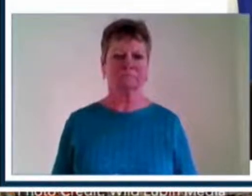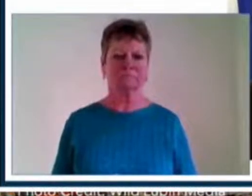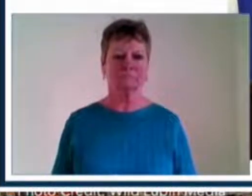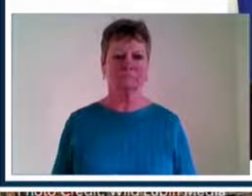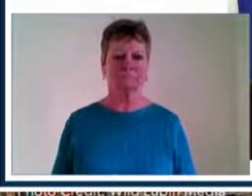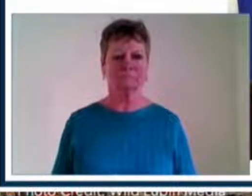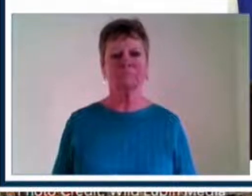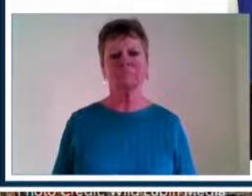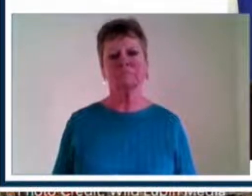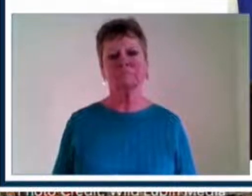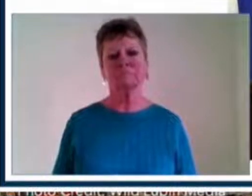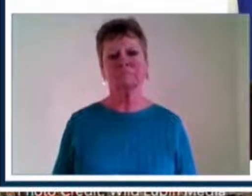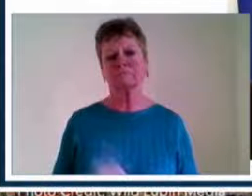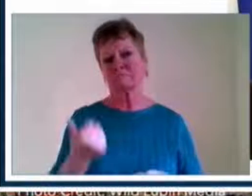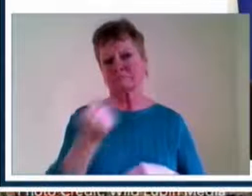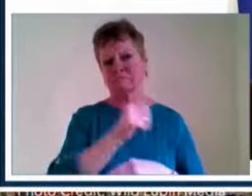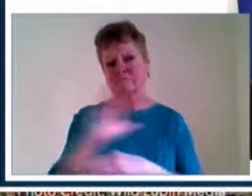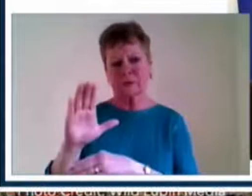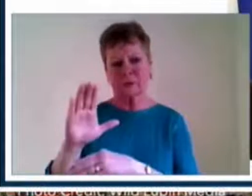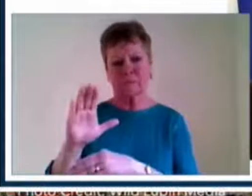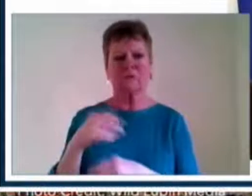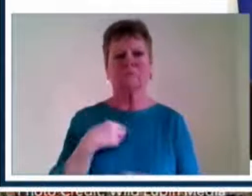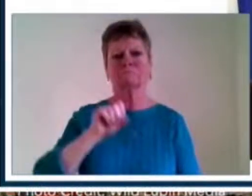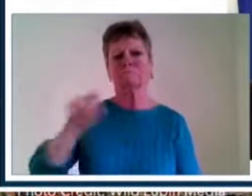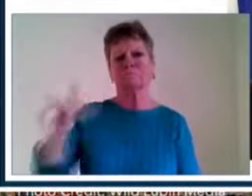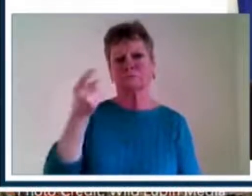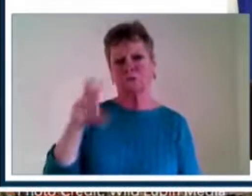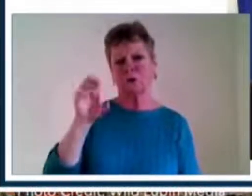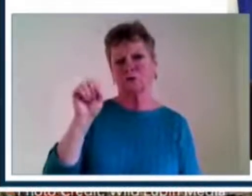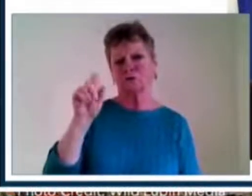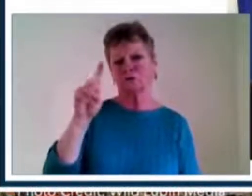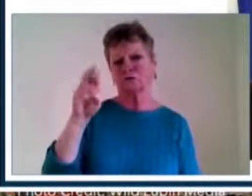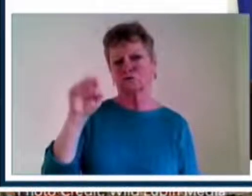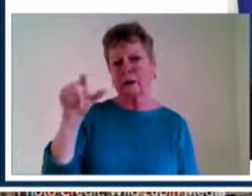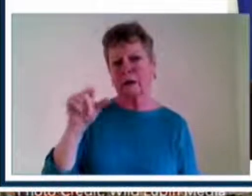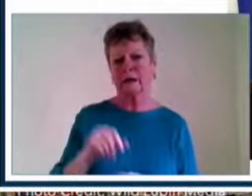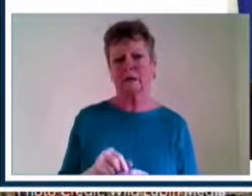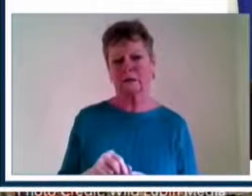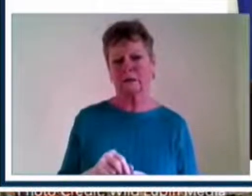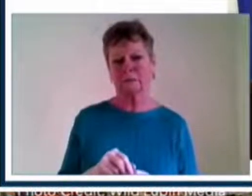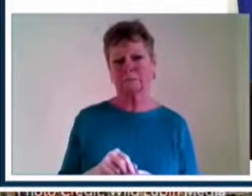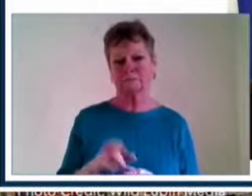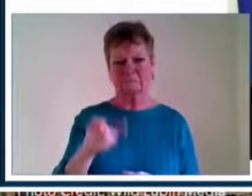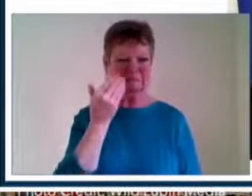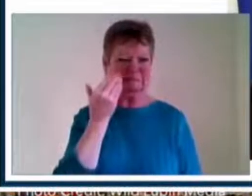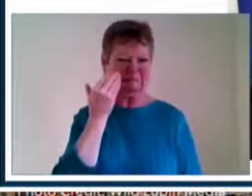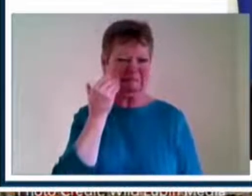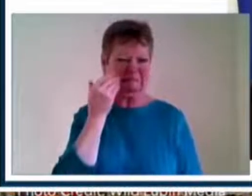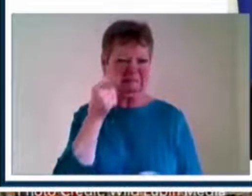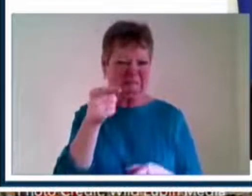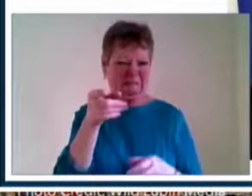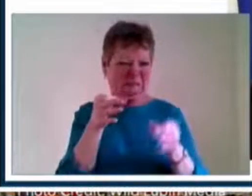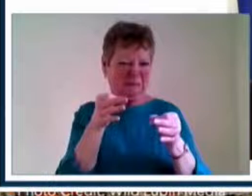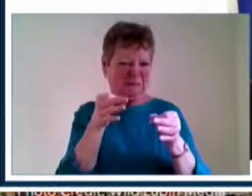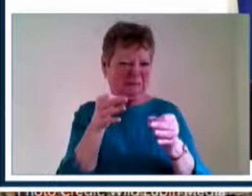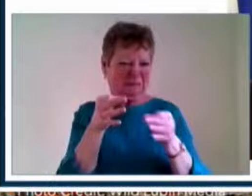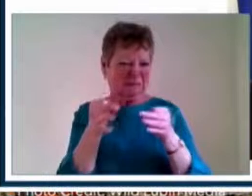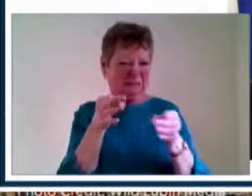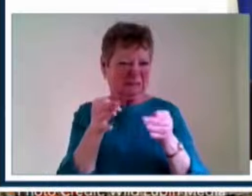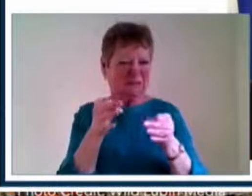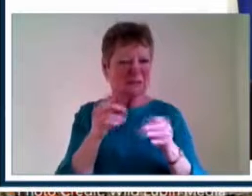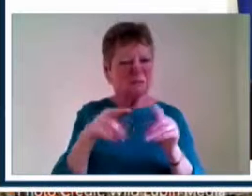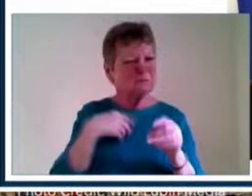Thanks, Heather. Good afternoon. This question is for Dr. Strang. You touched on it during your presentation, but I just want to